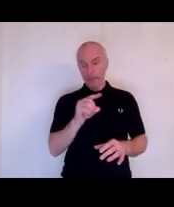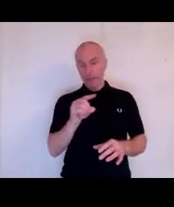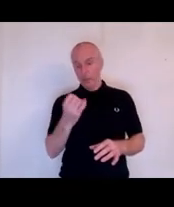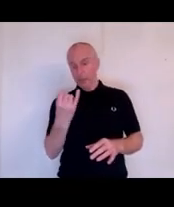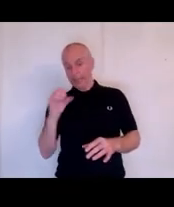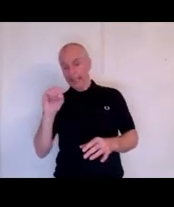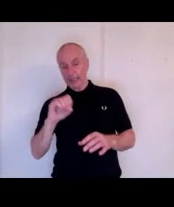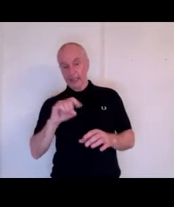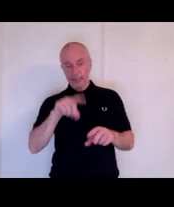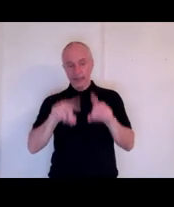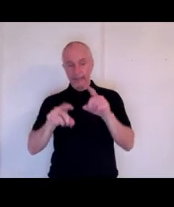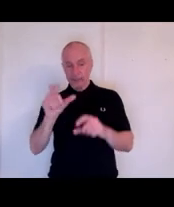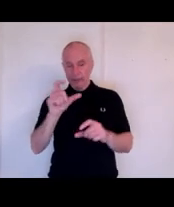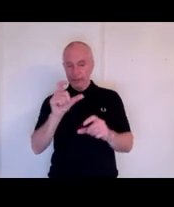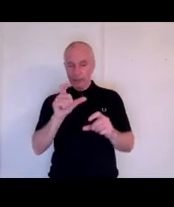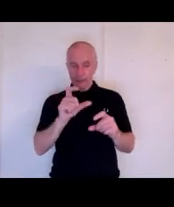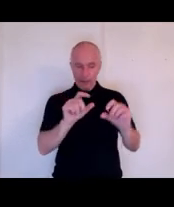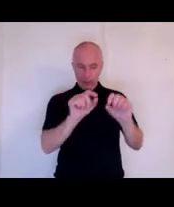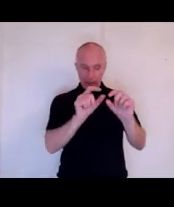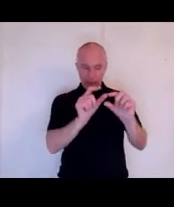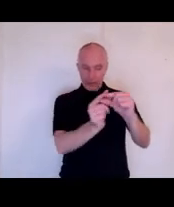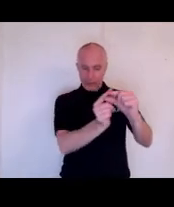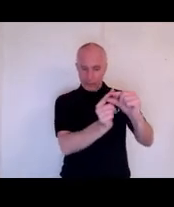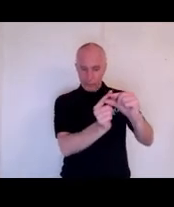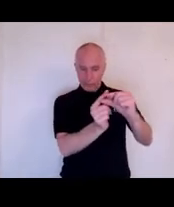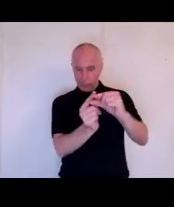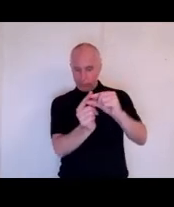up. It's not quite a linear scale across the bottom.